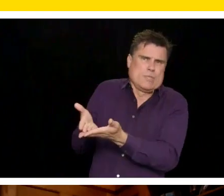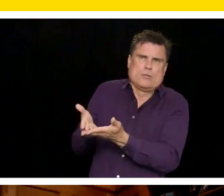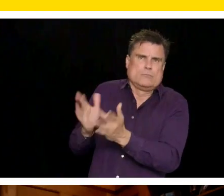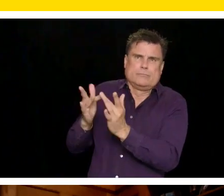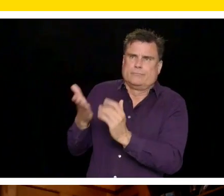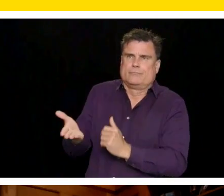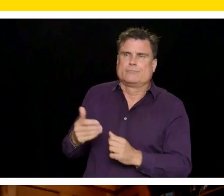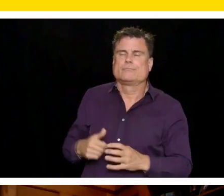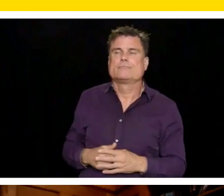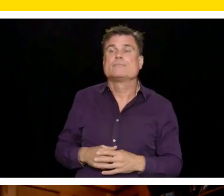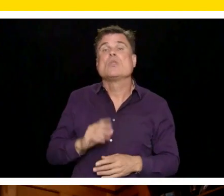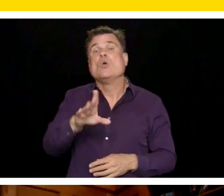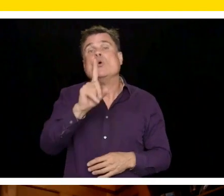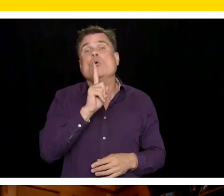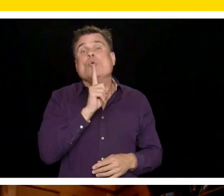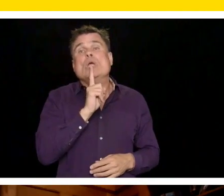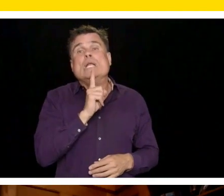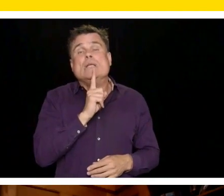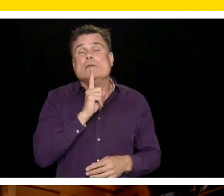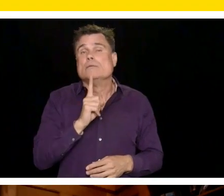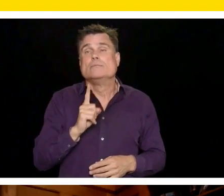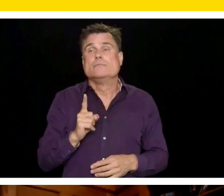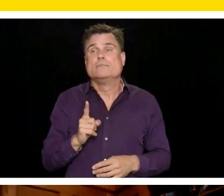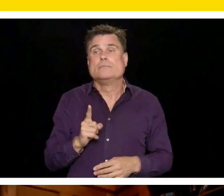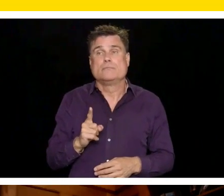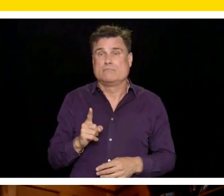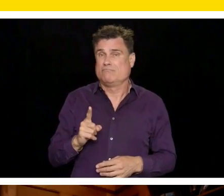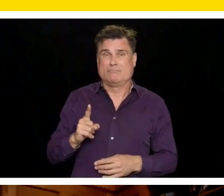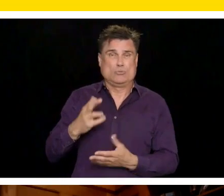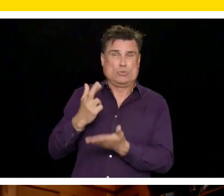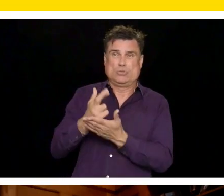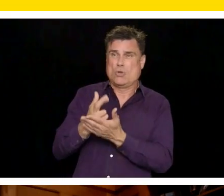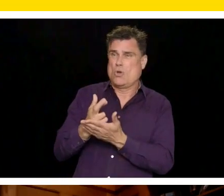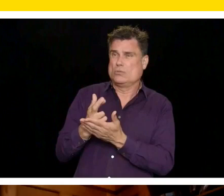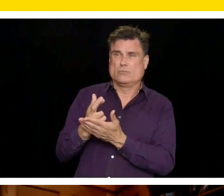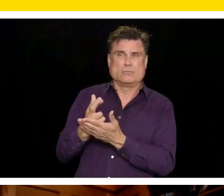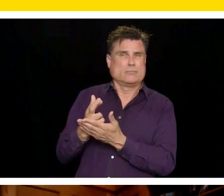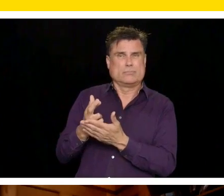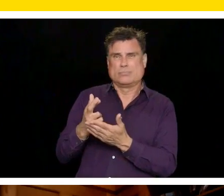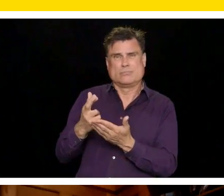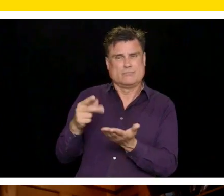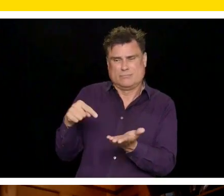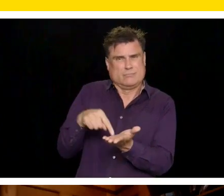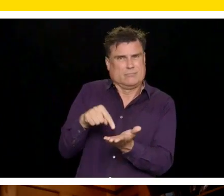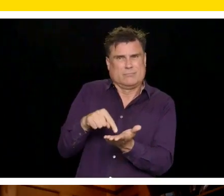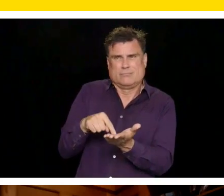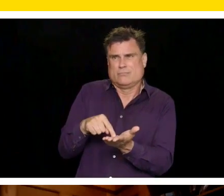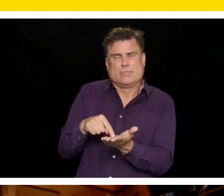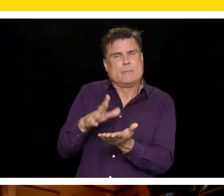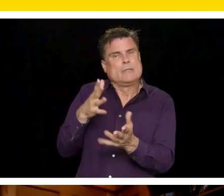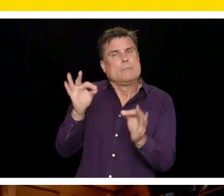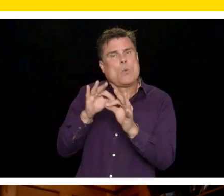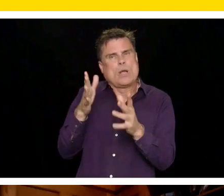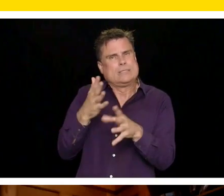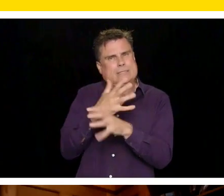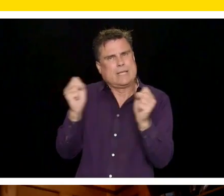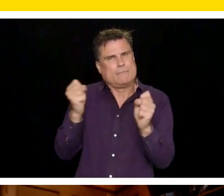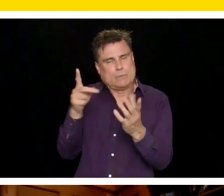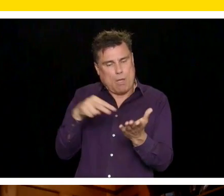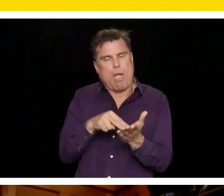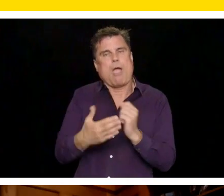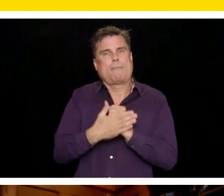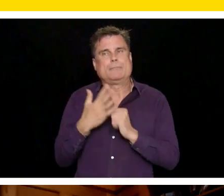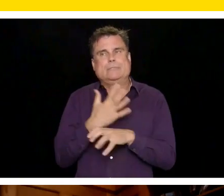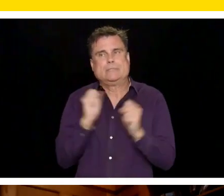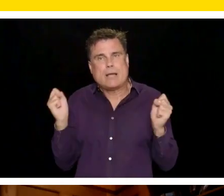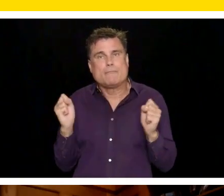All of it's online. If you have trouble getting online, however, I'm glad you're tuning to this online